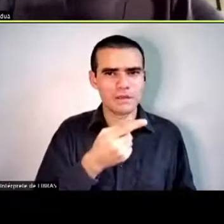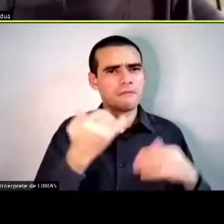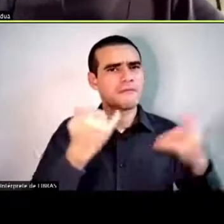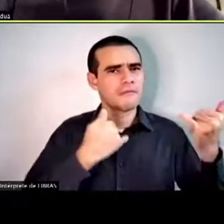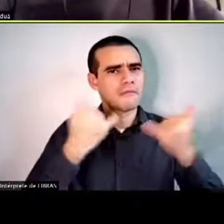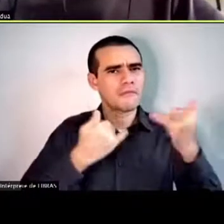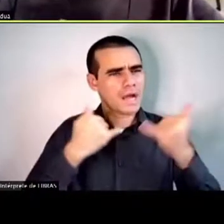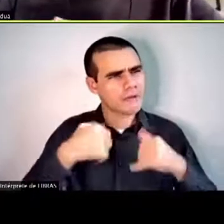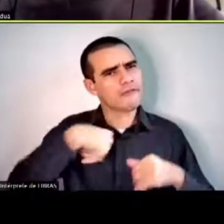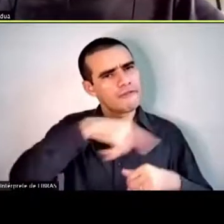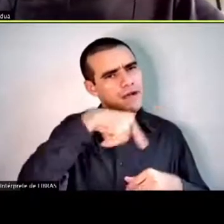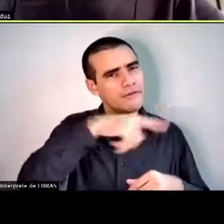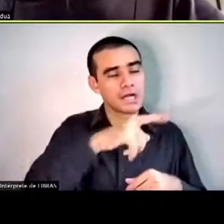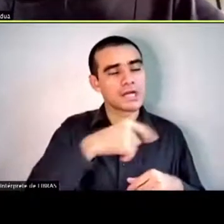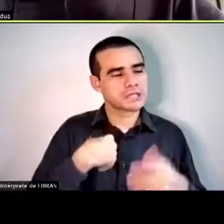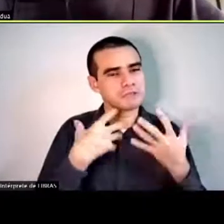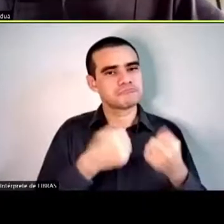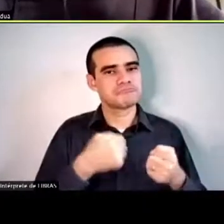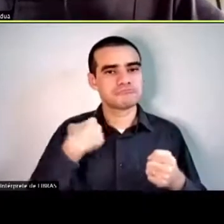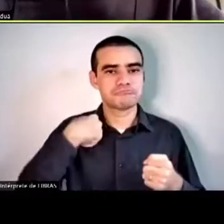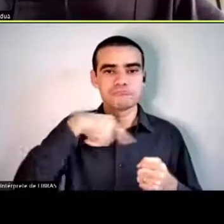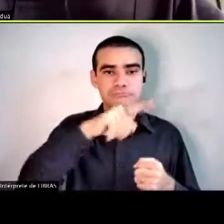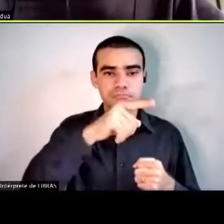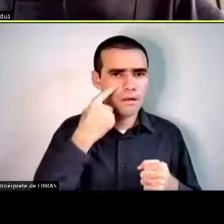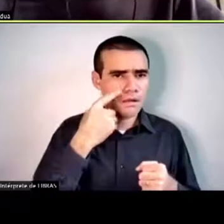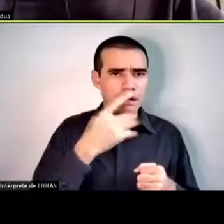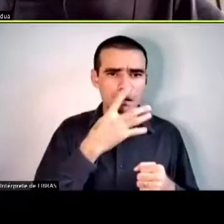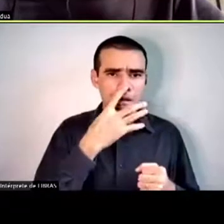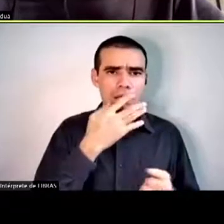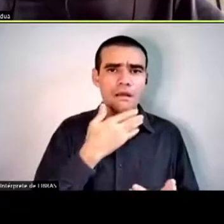University because someone told me I should. And